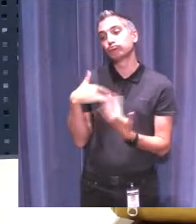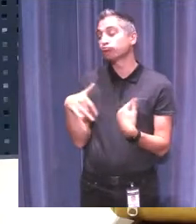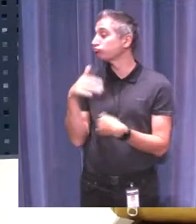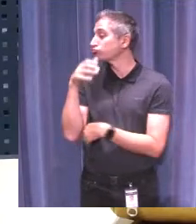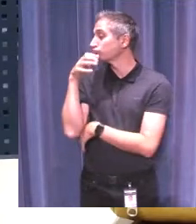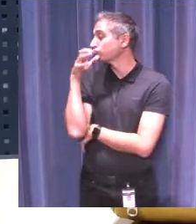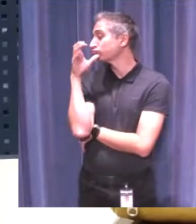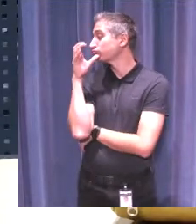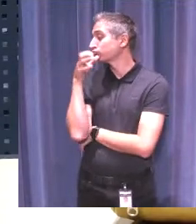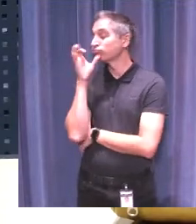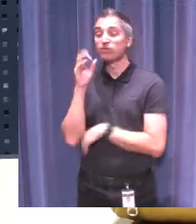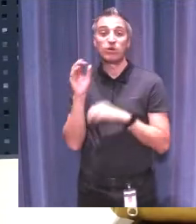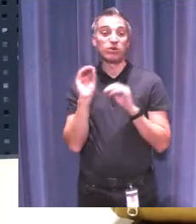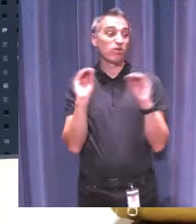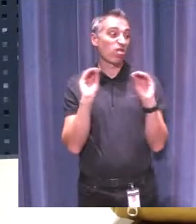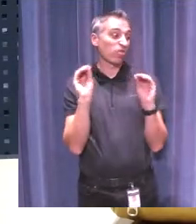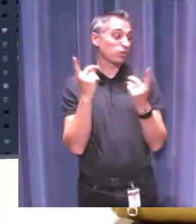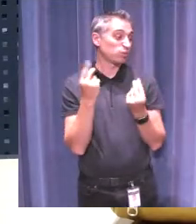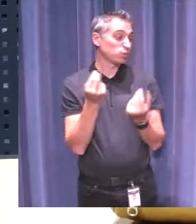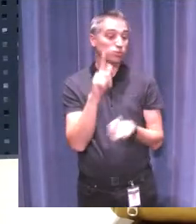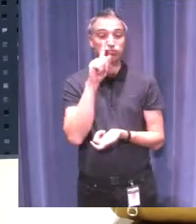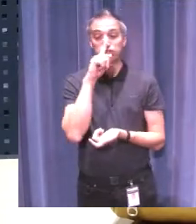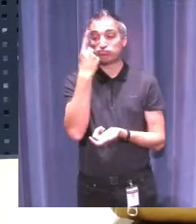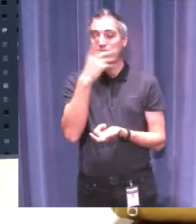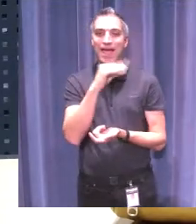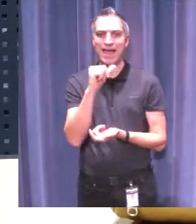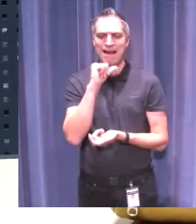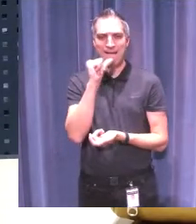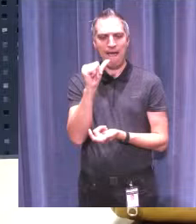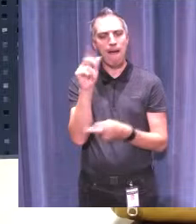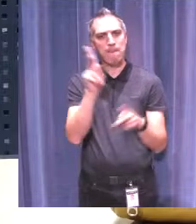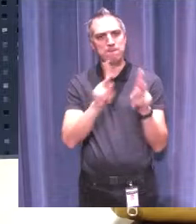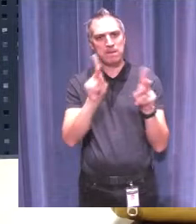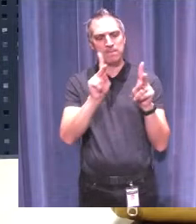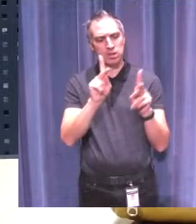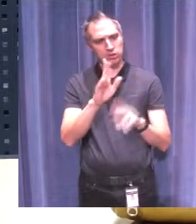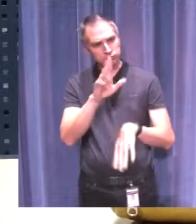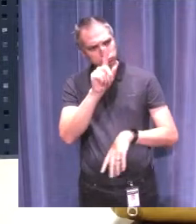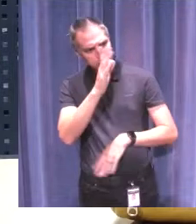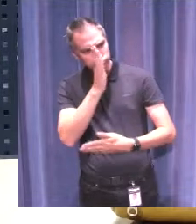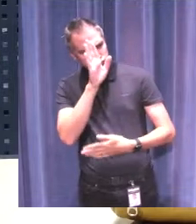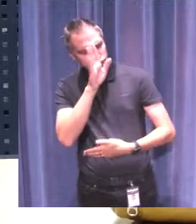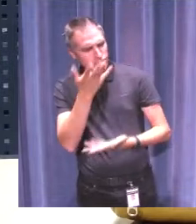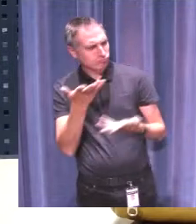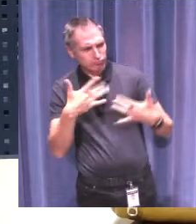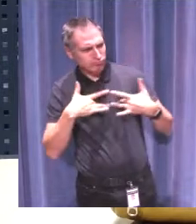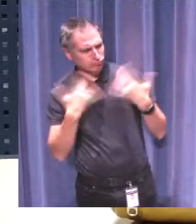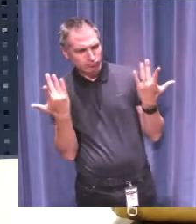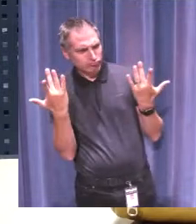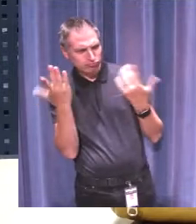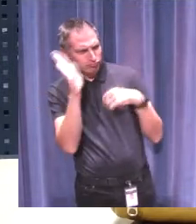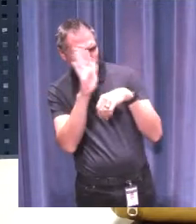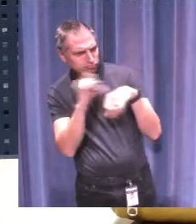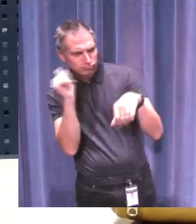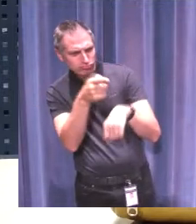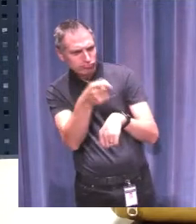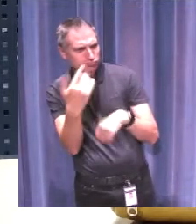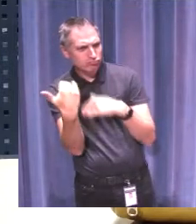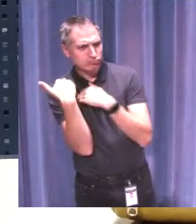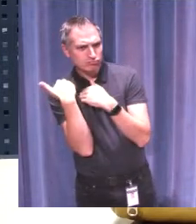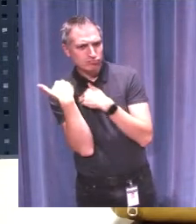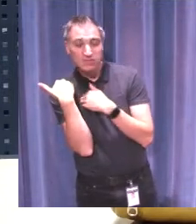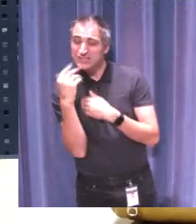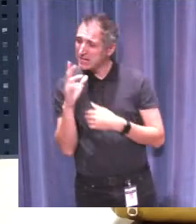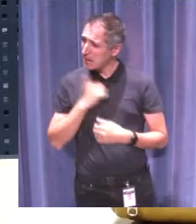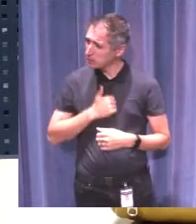to do, and not being held accountable for their behavior. There's an issue there. I'm sorry, did I